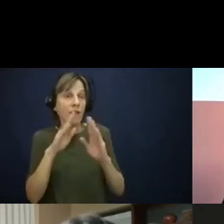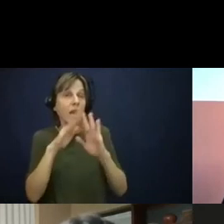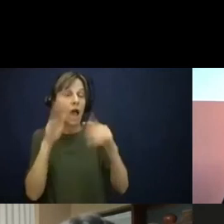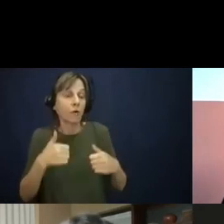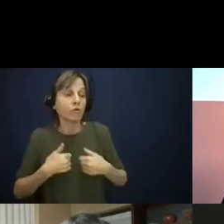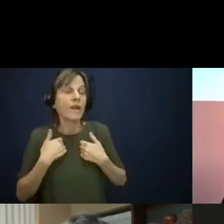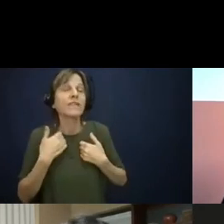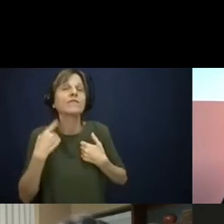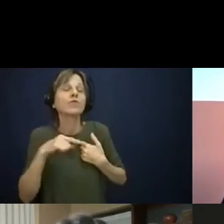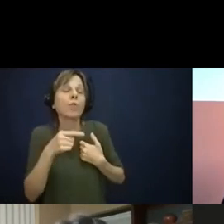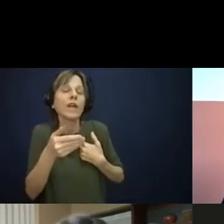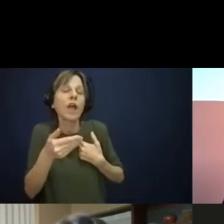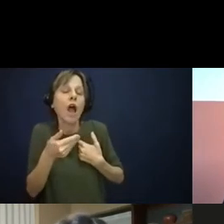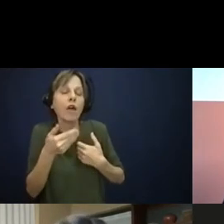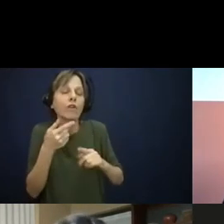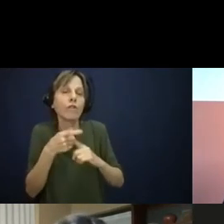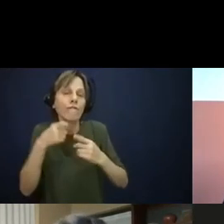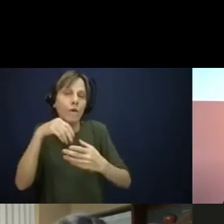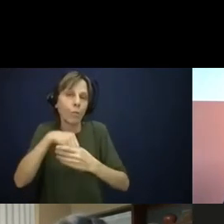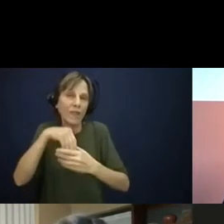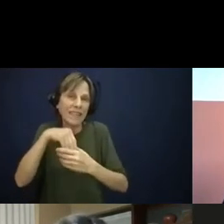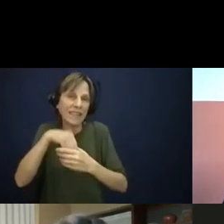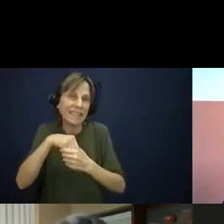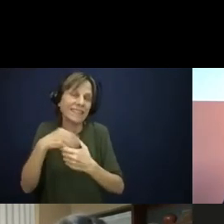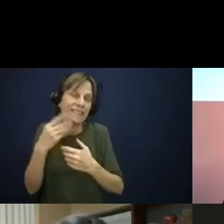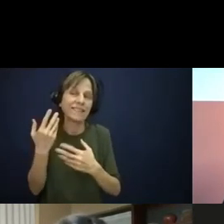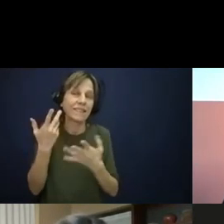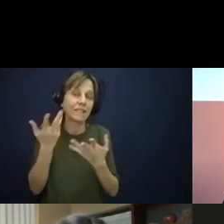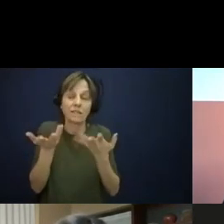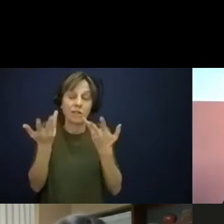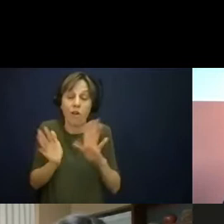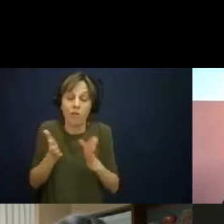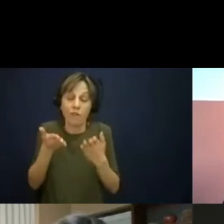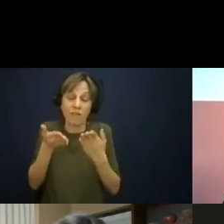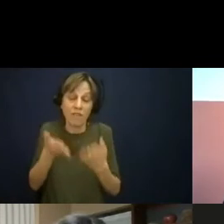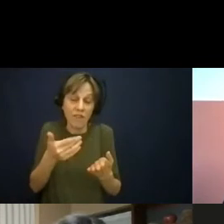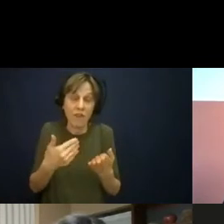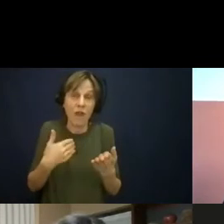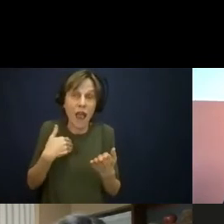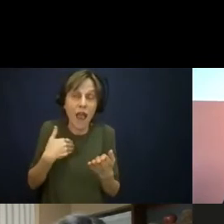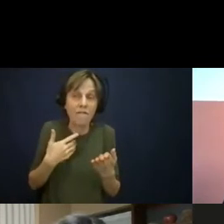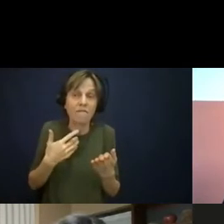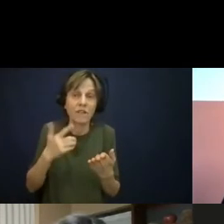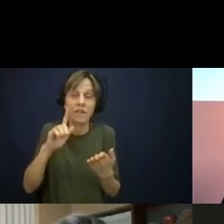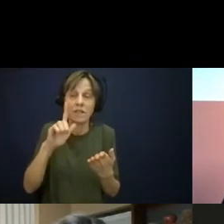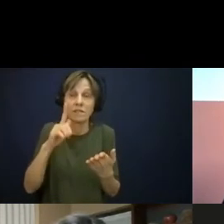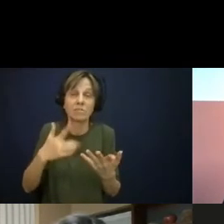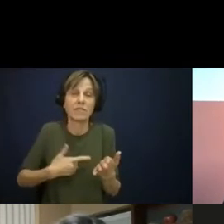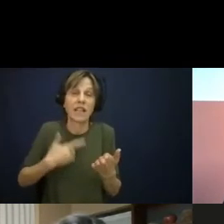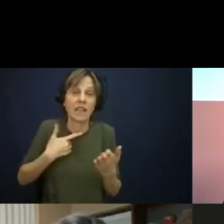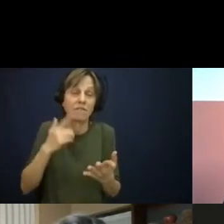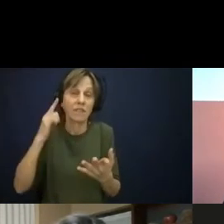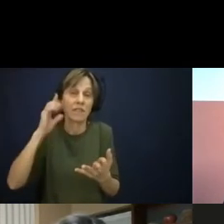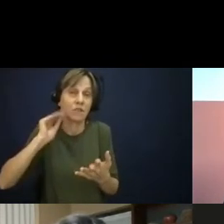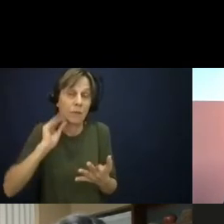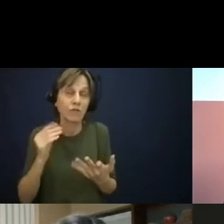within, because they've been there, they have the lived experience, and now that they're housed and now they're working on themselves,